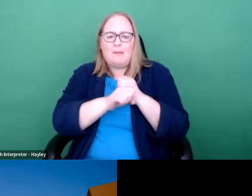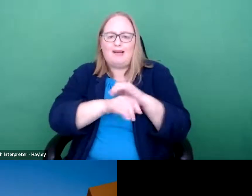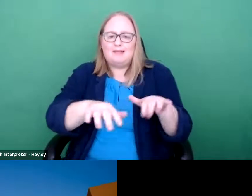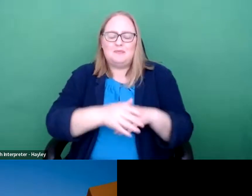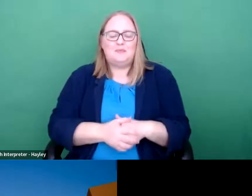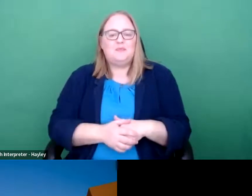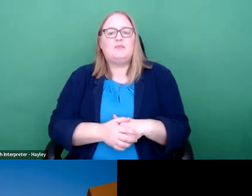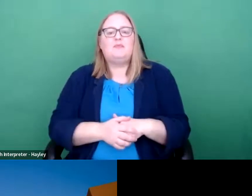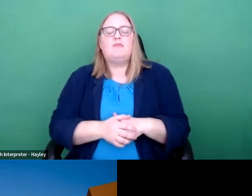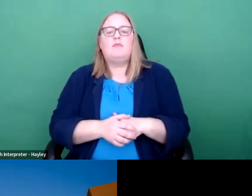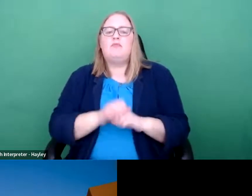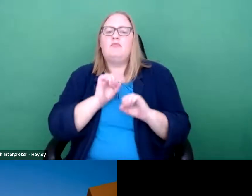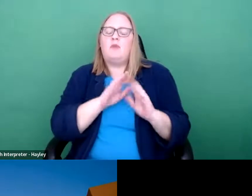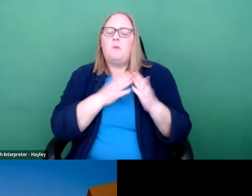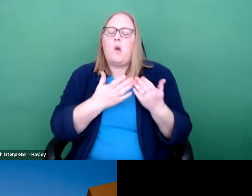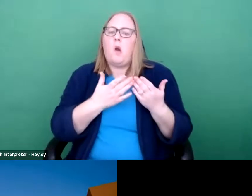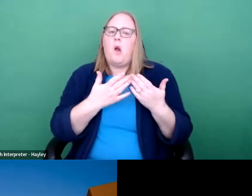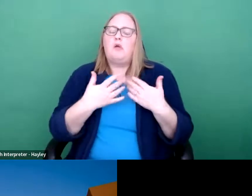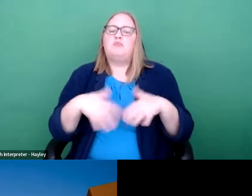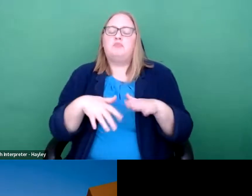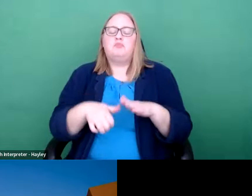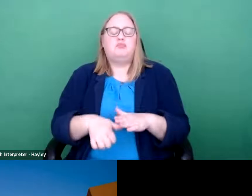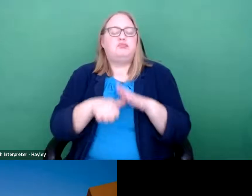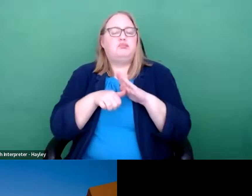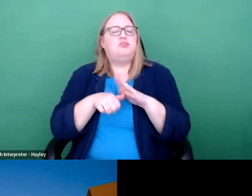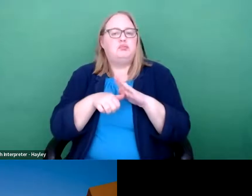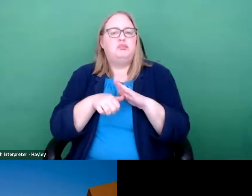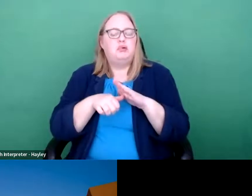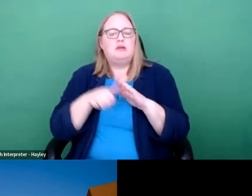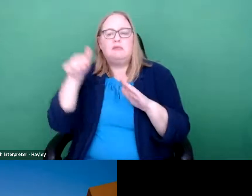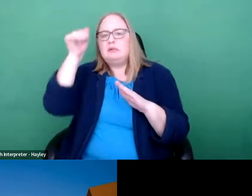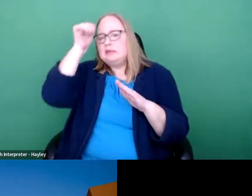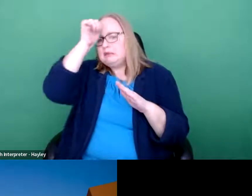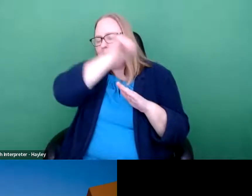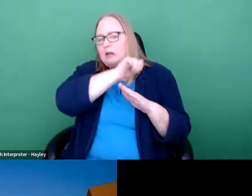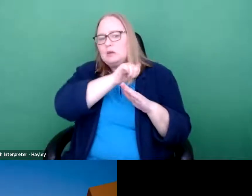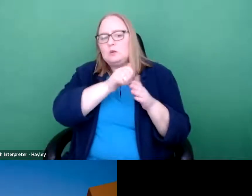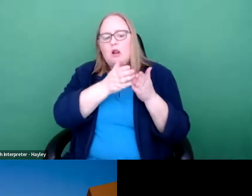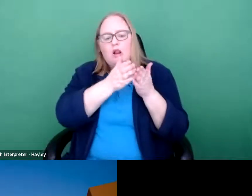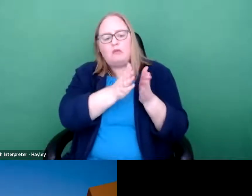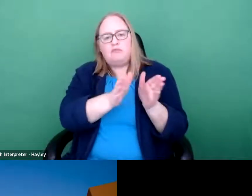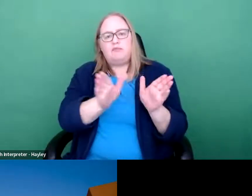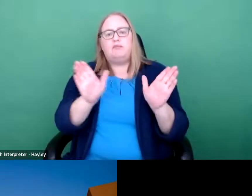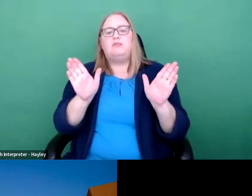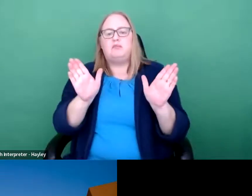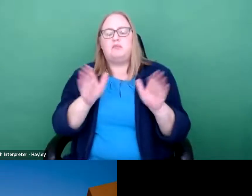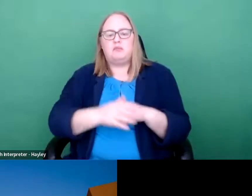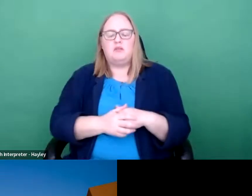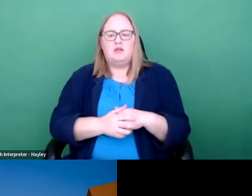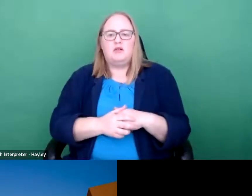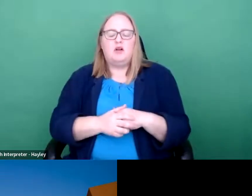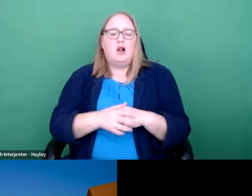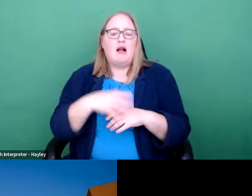an impressive work. It's sweeping in its intellectual breadth and its scope. It combines years